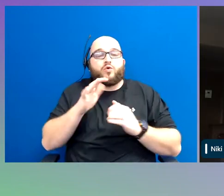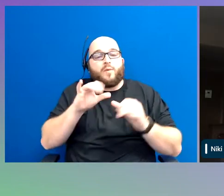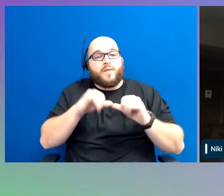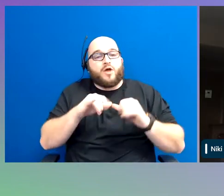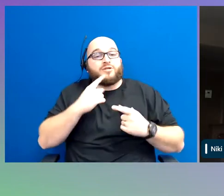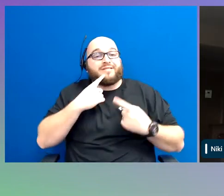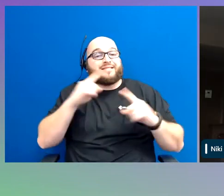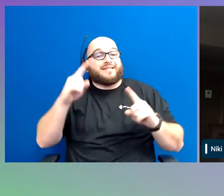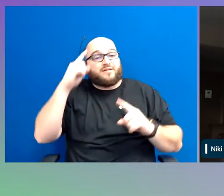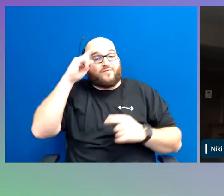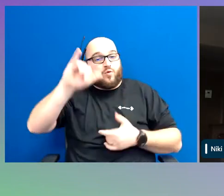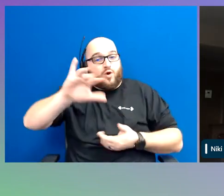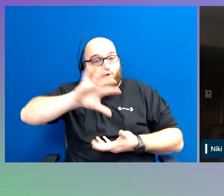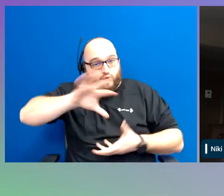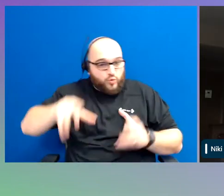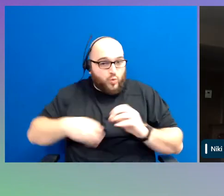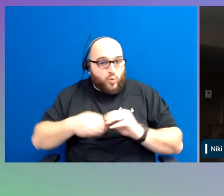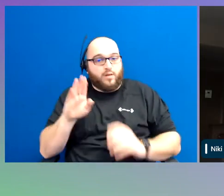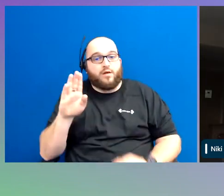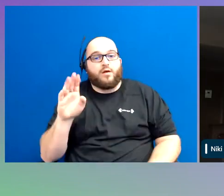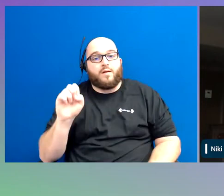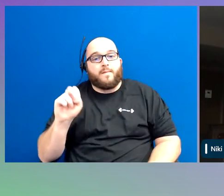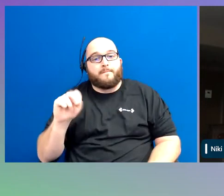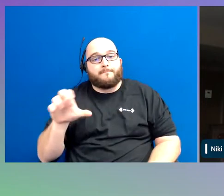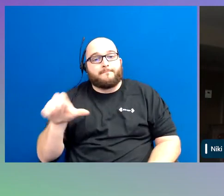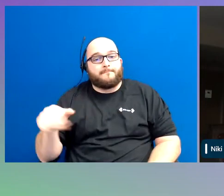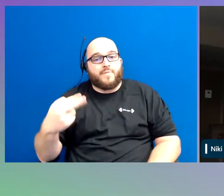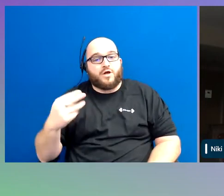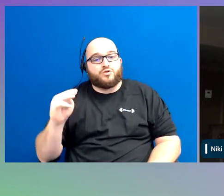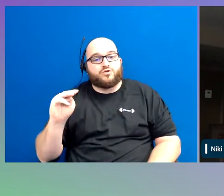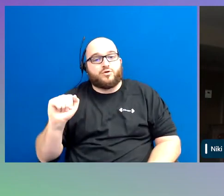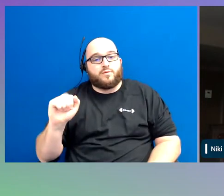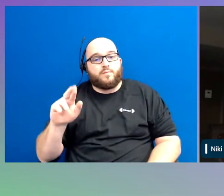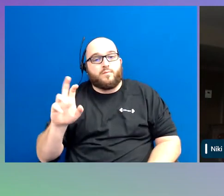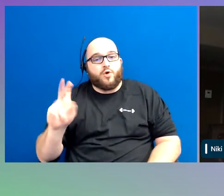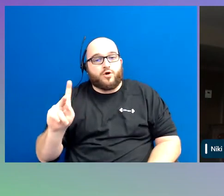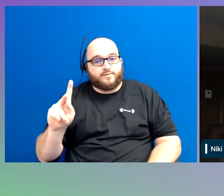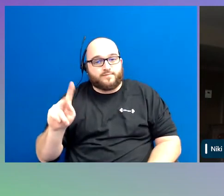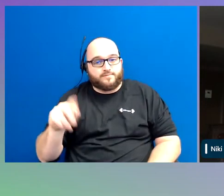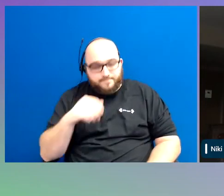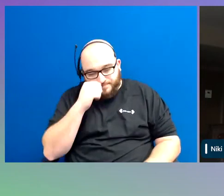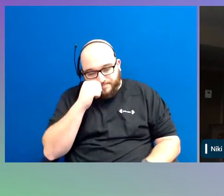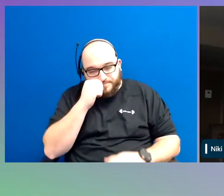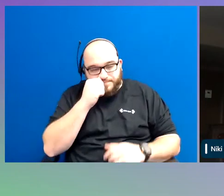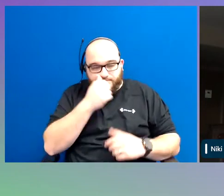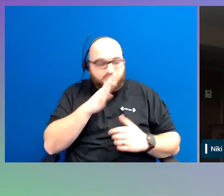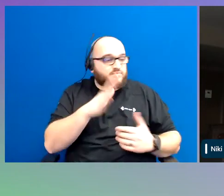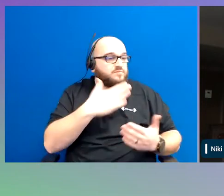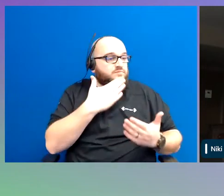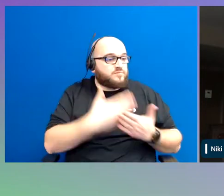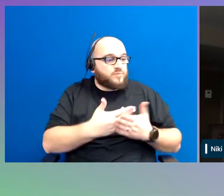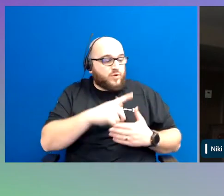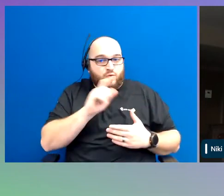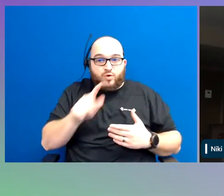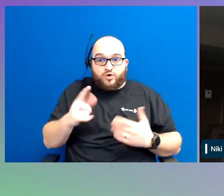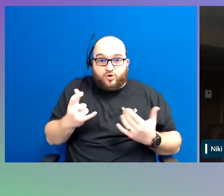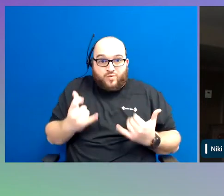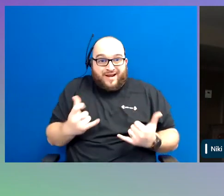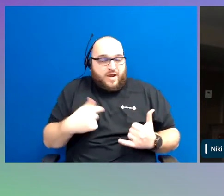the actual benchmarks? That's a great question. So right now, I don't have a